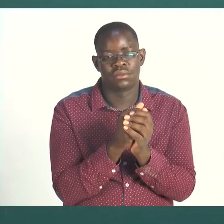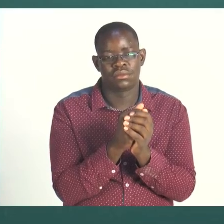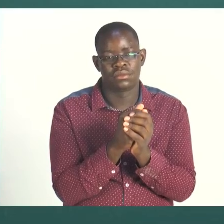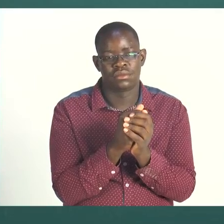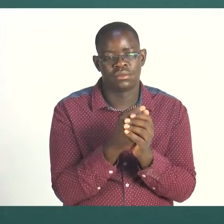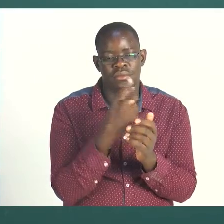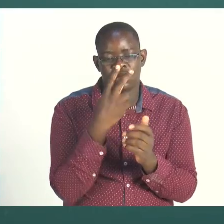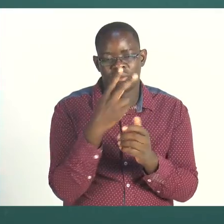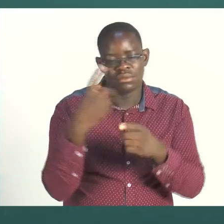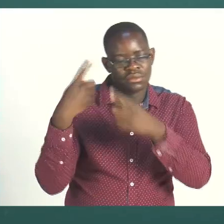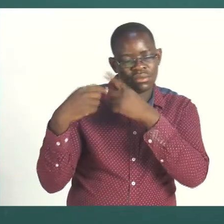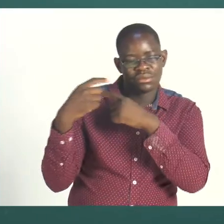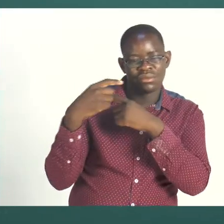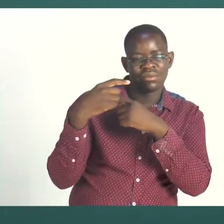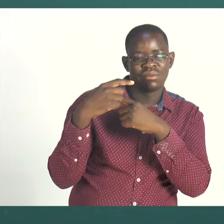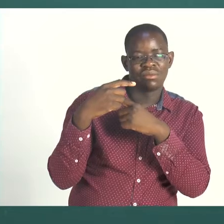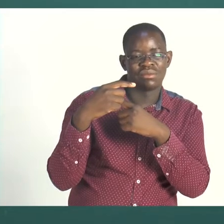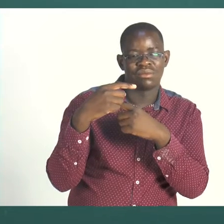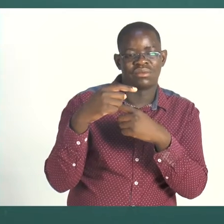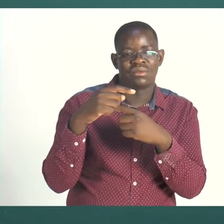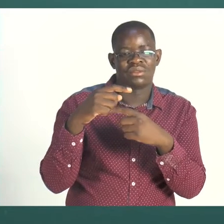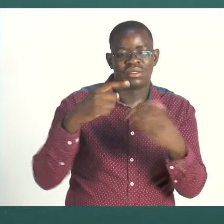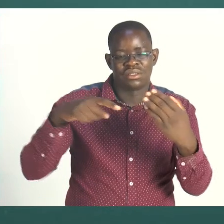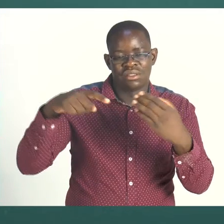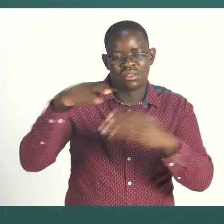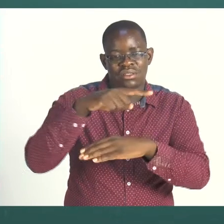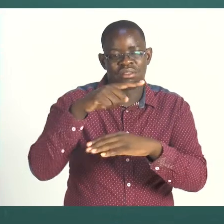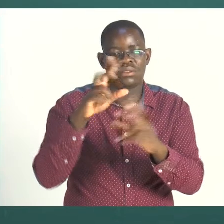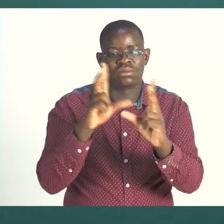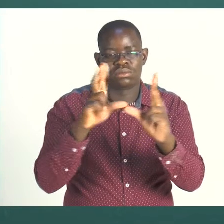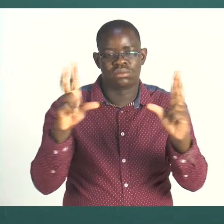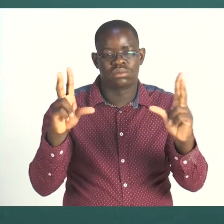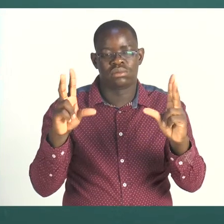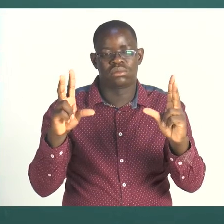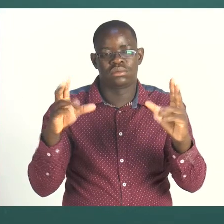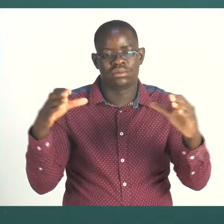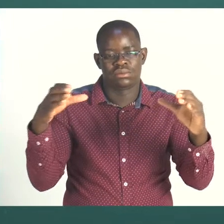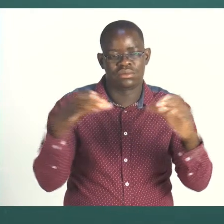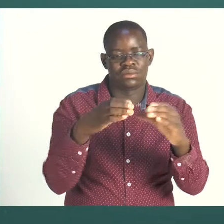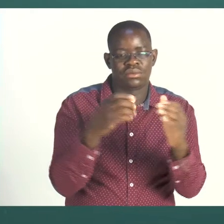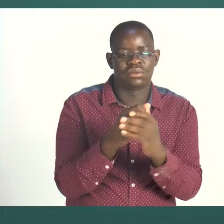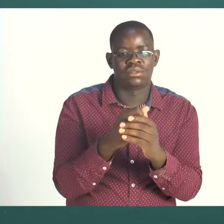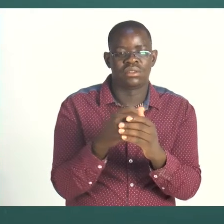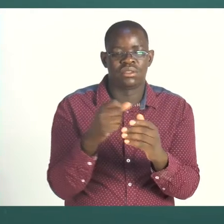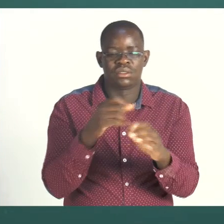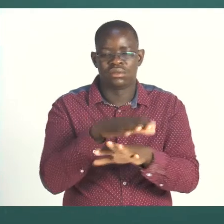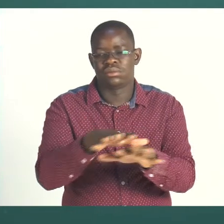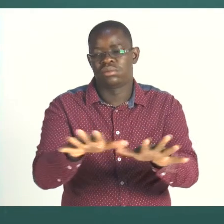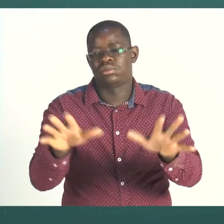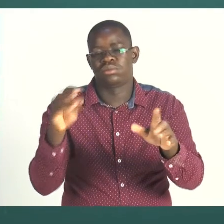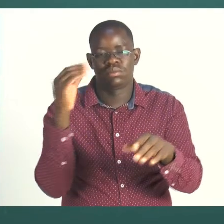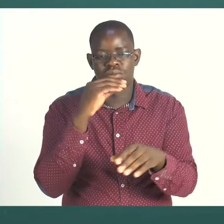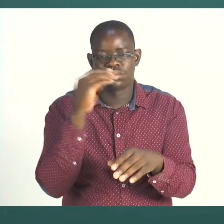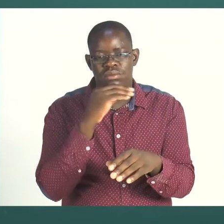We have learned that extensive grazing refers to a practice where farmers allow their animals to graze